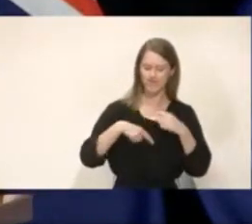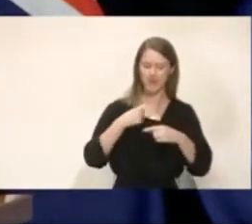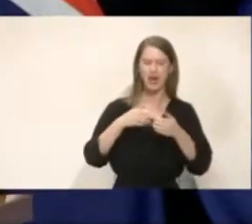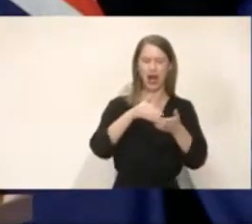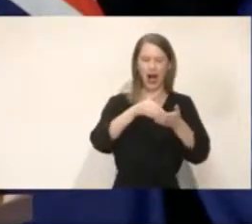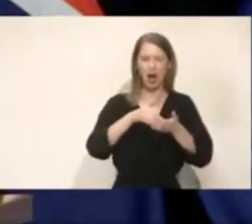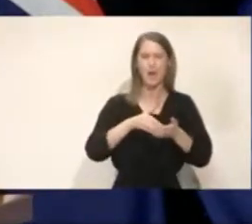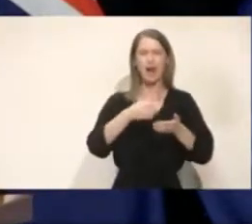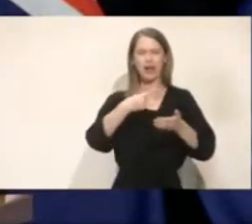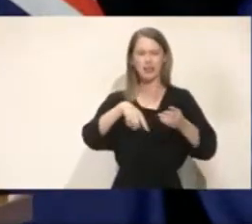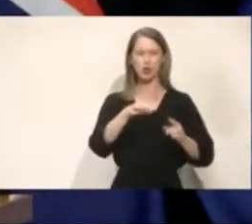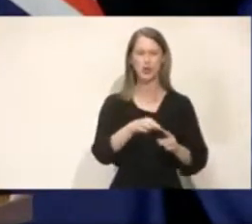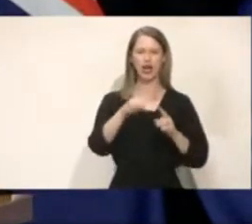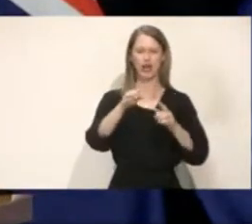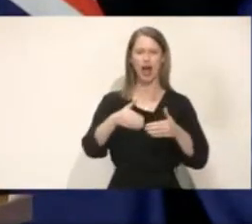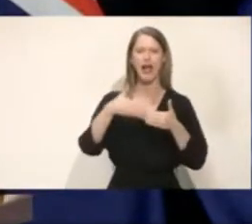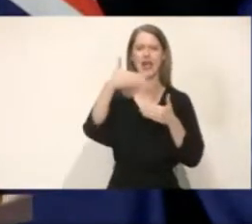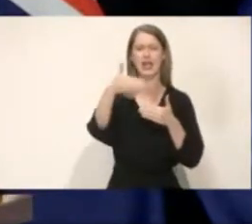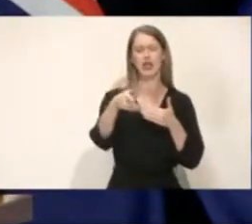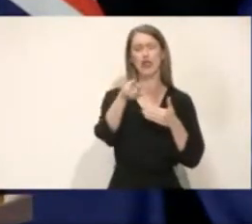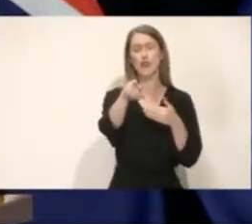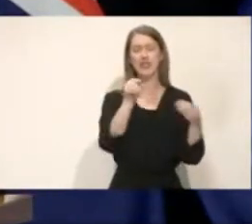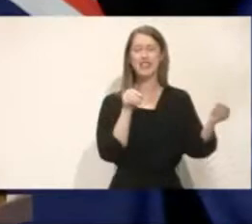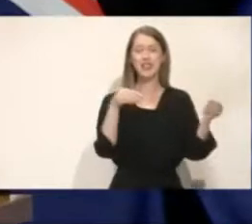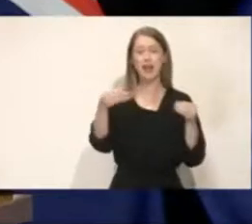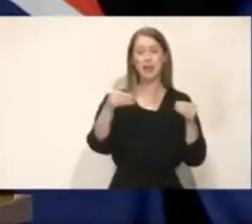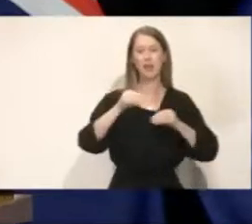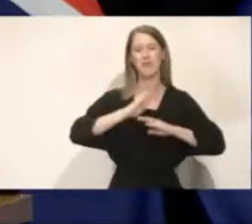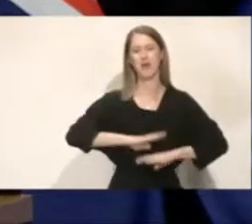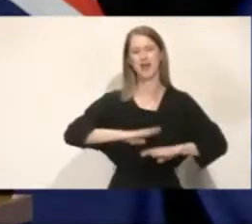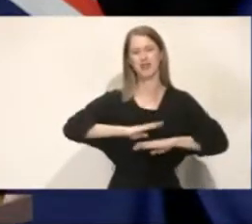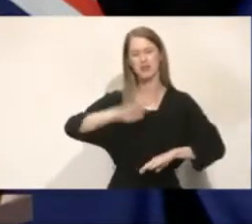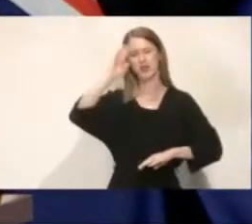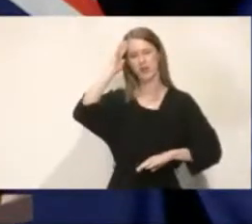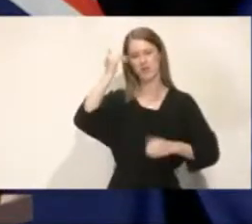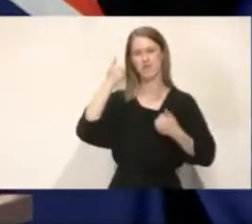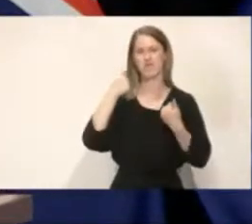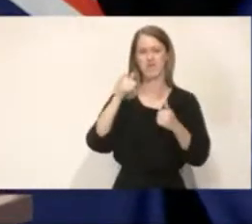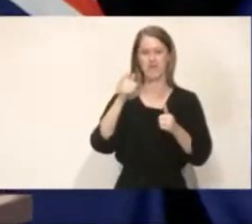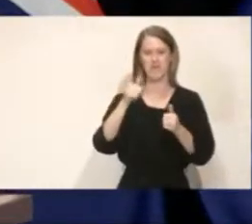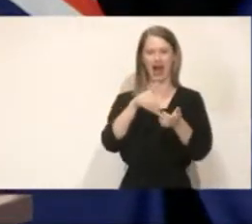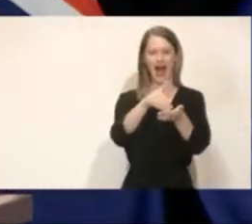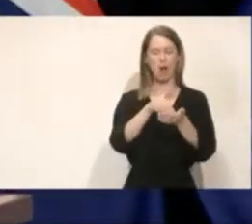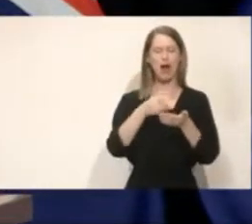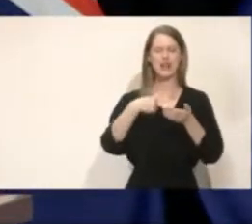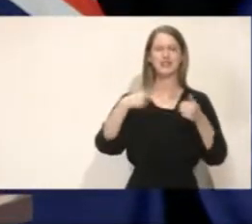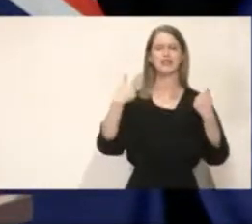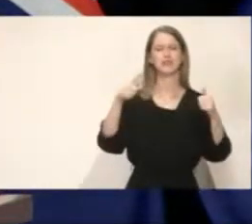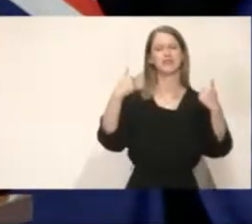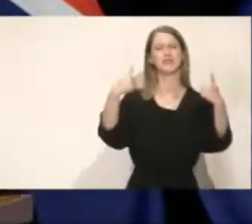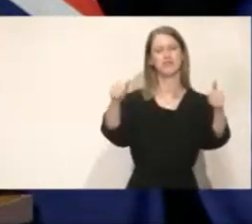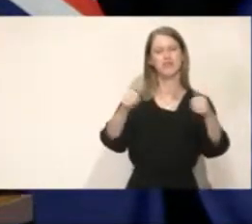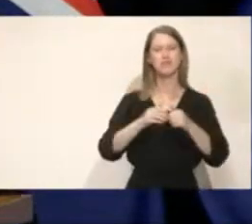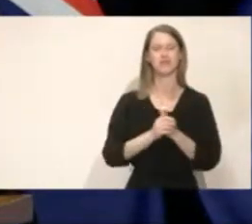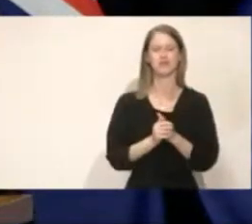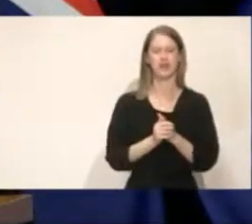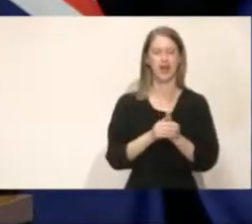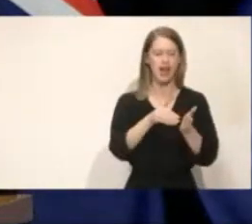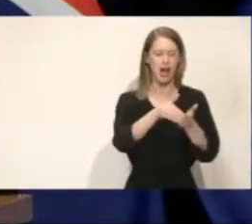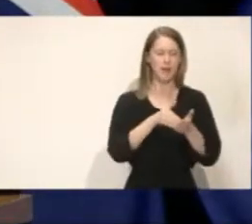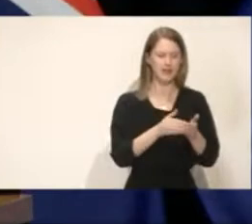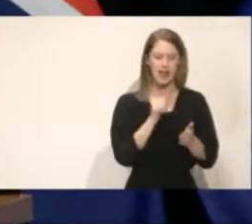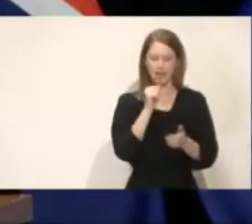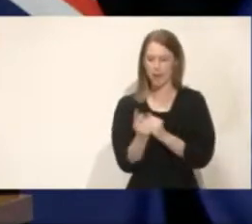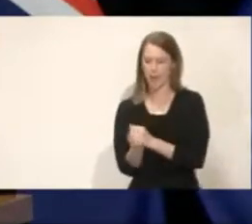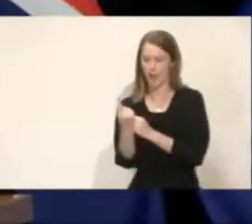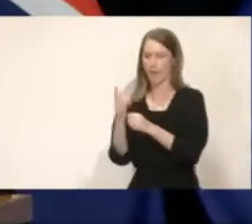apart. You've been adaptable, patient, and determined. This has all been critical to our Stamp It Out approach, an approach which will see our